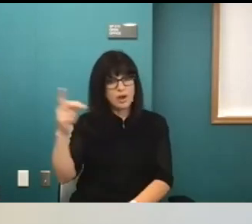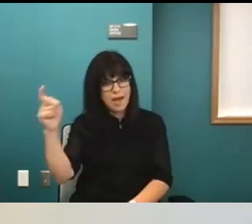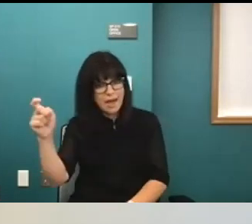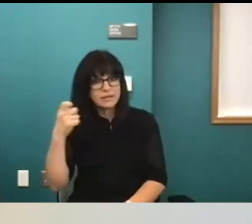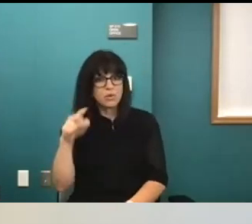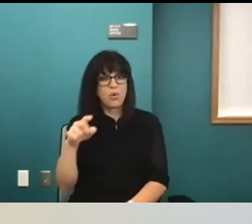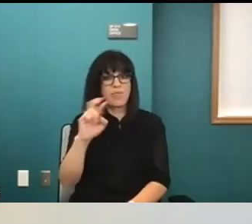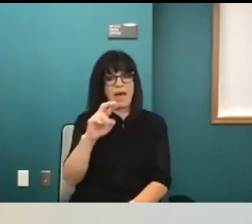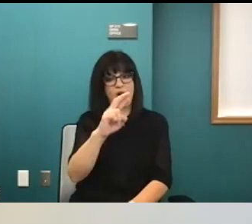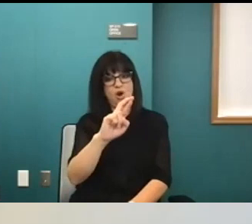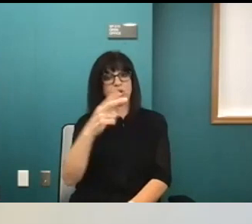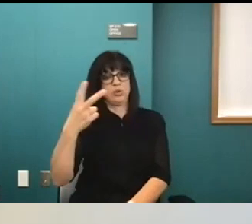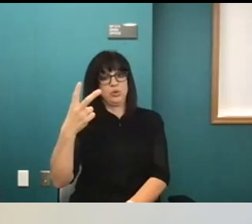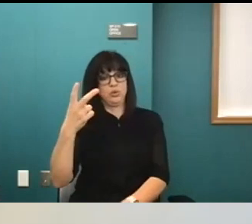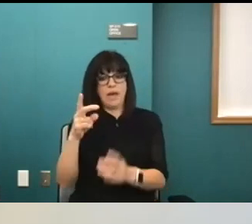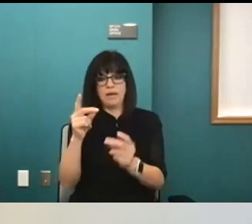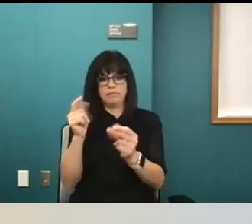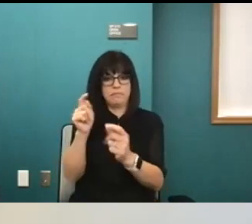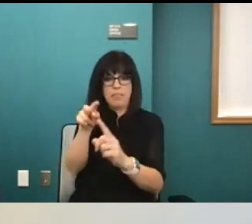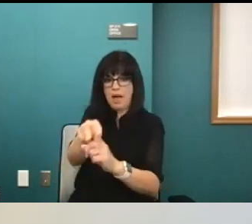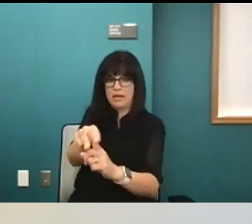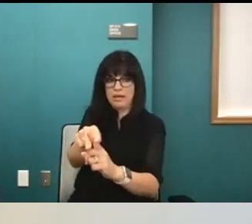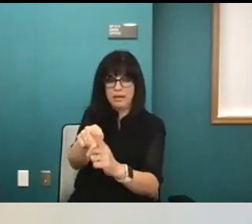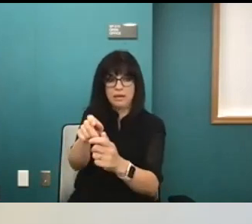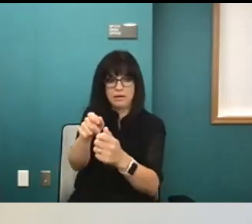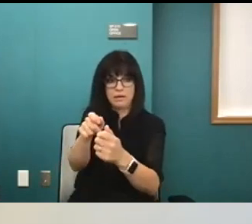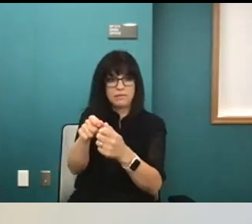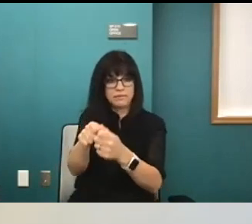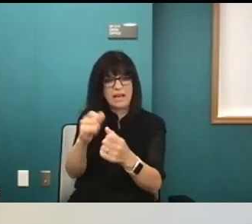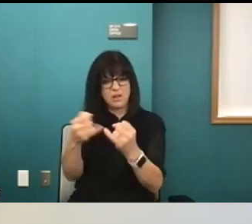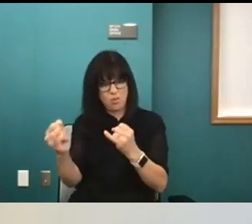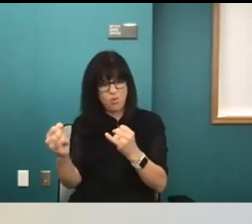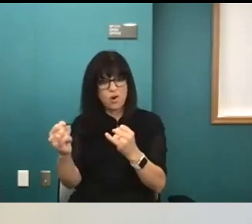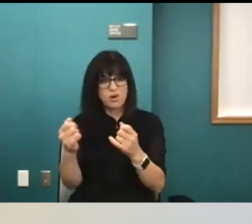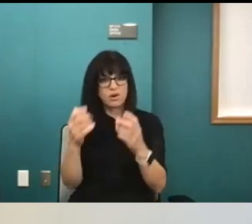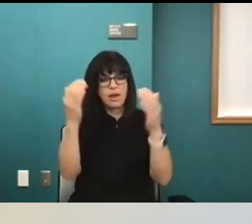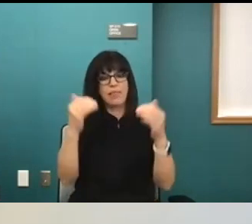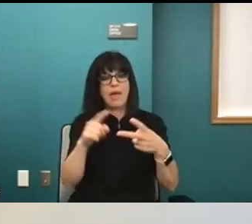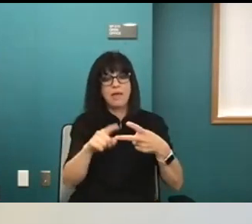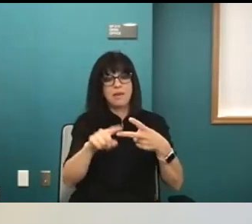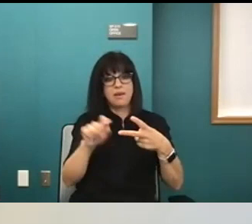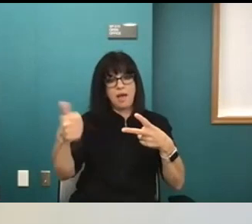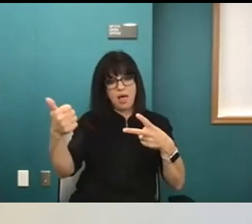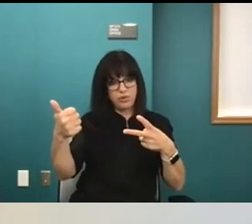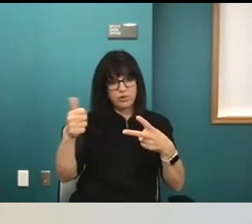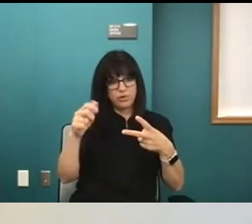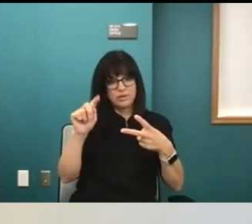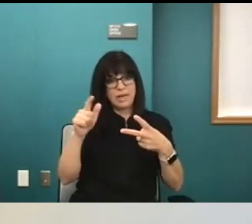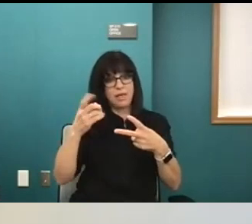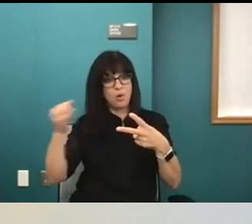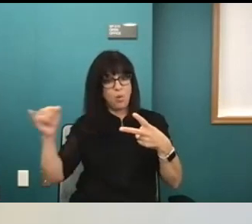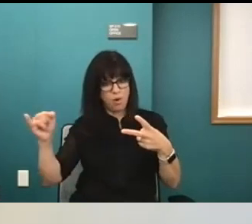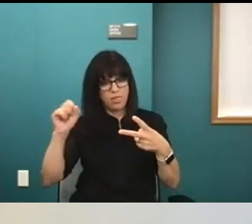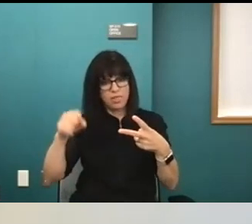it directly into the Adhere. It does have a Euro port on it. And then the telecoil receiver adapter could be